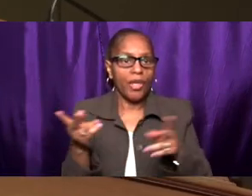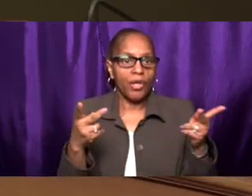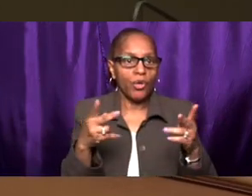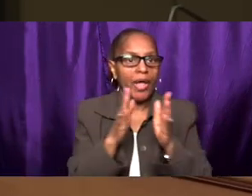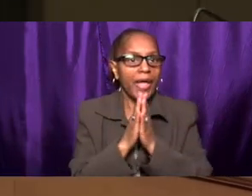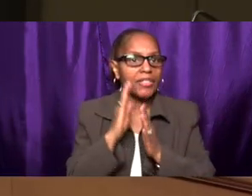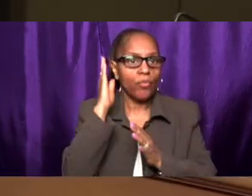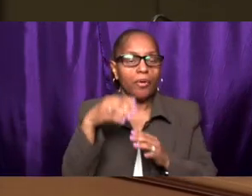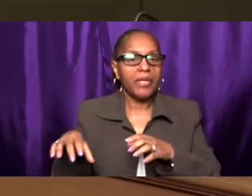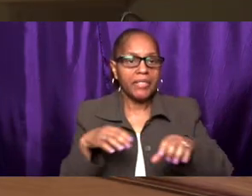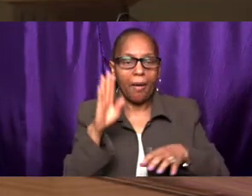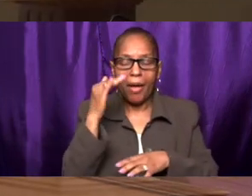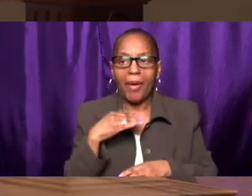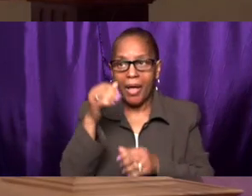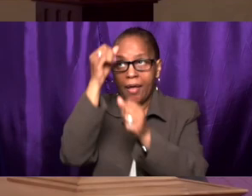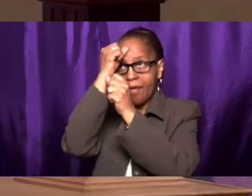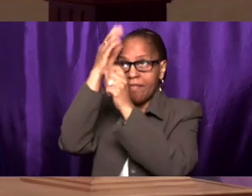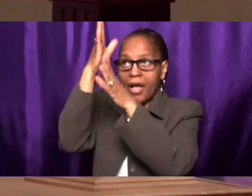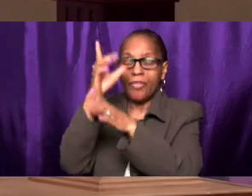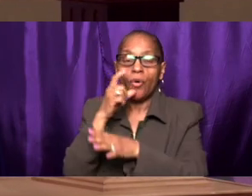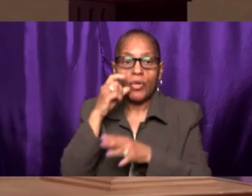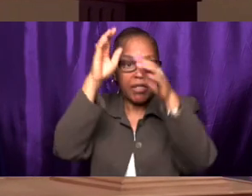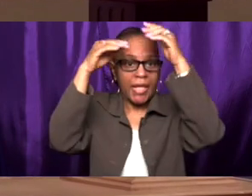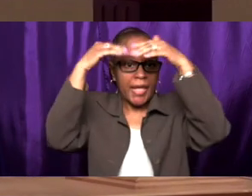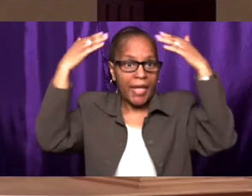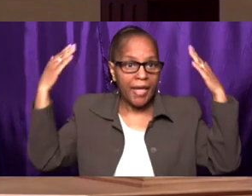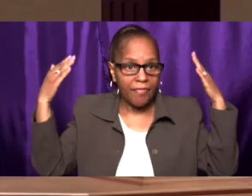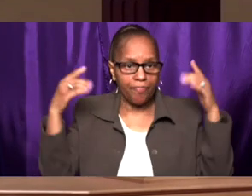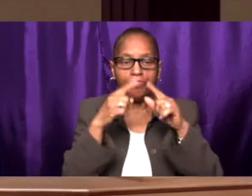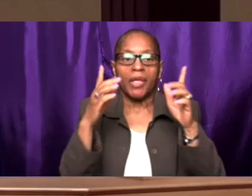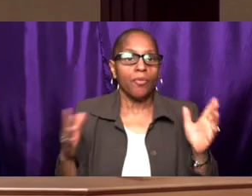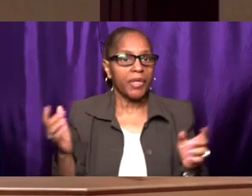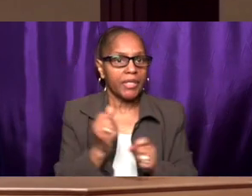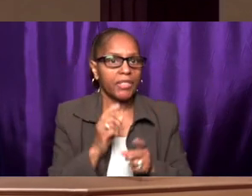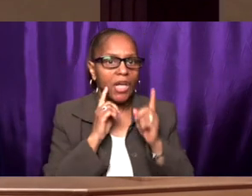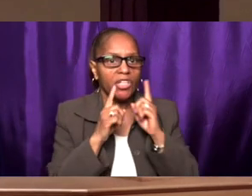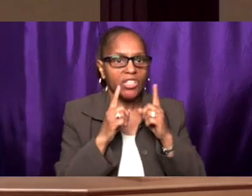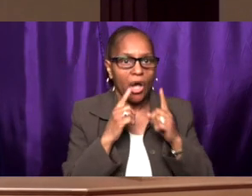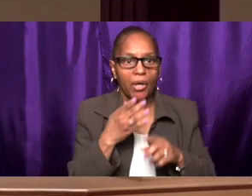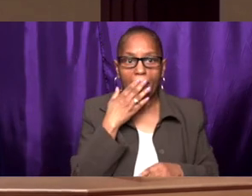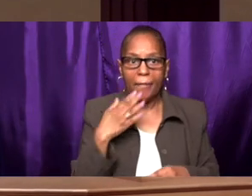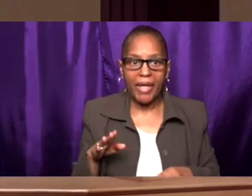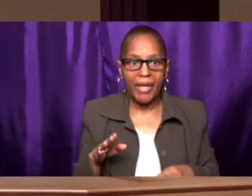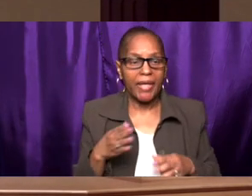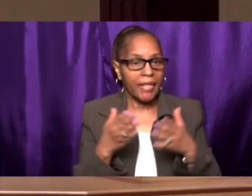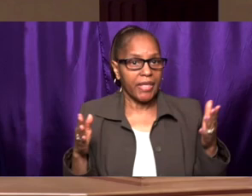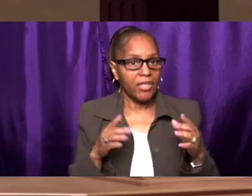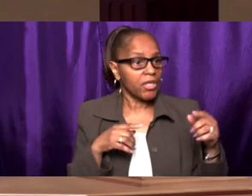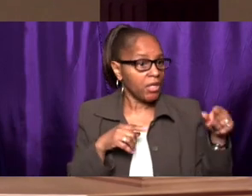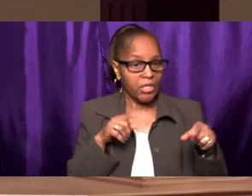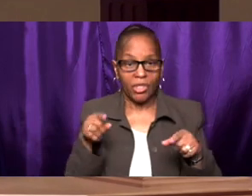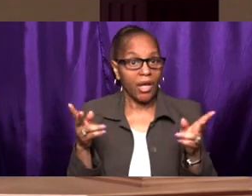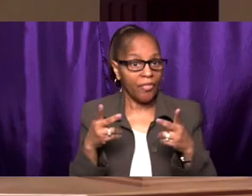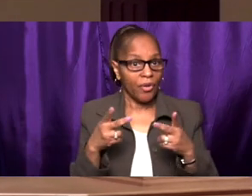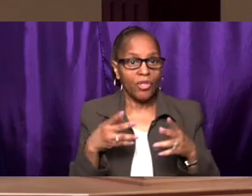will be done by my Father who is in heaven. So the enemy will get us talking trash to one another so he can